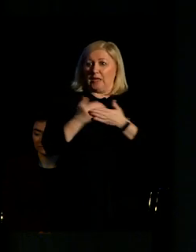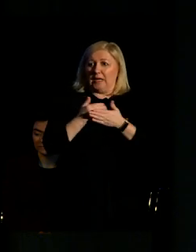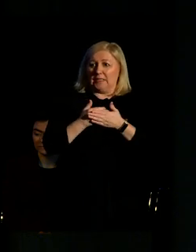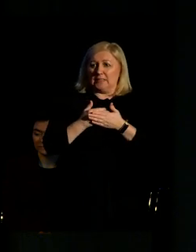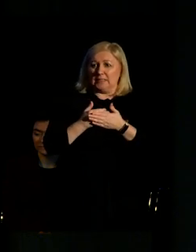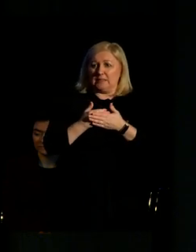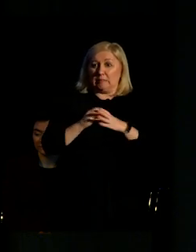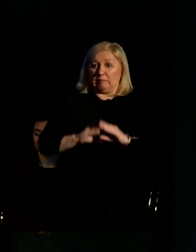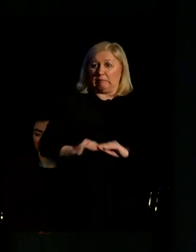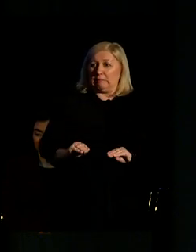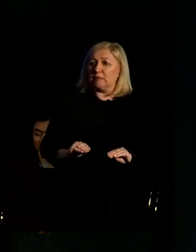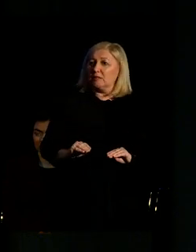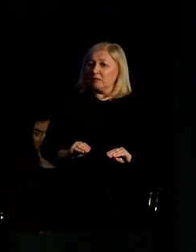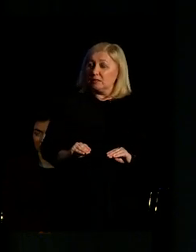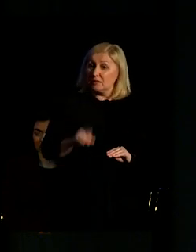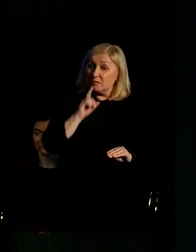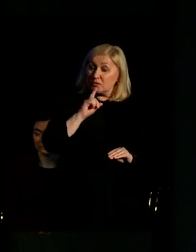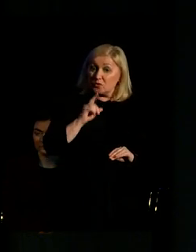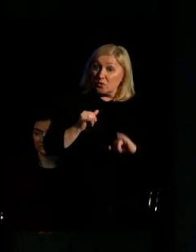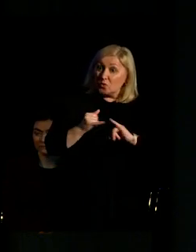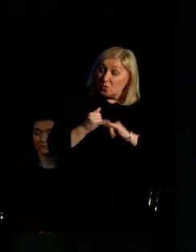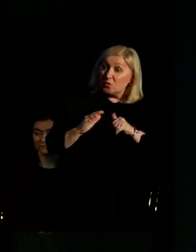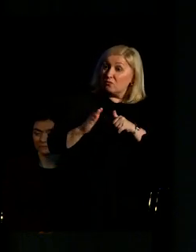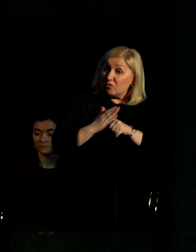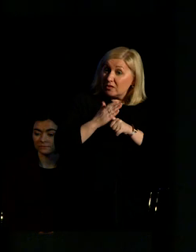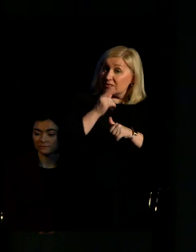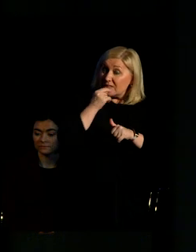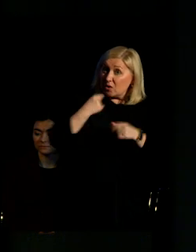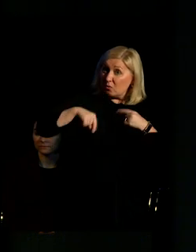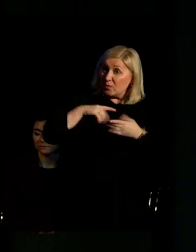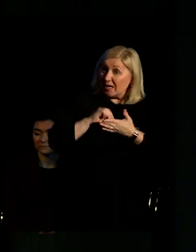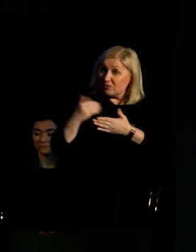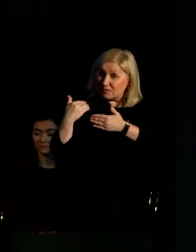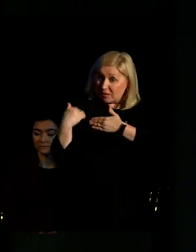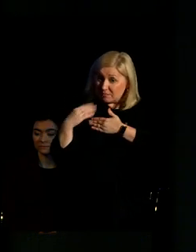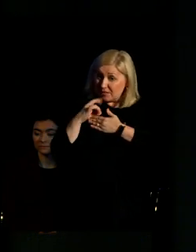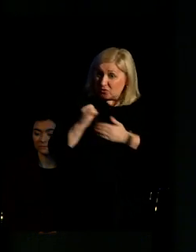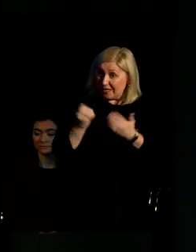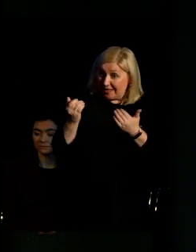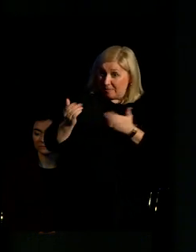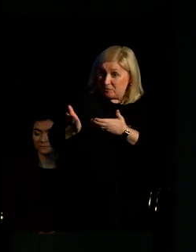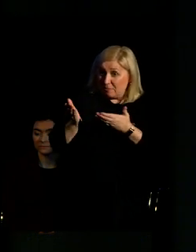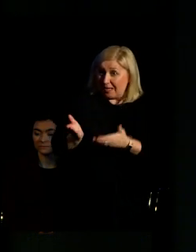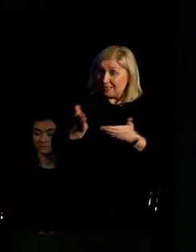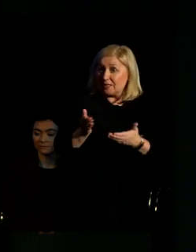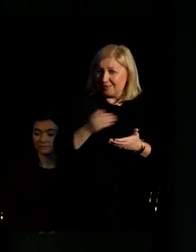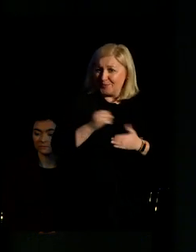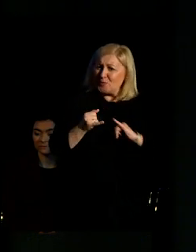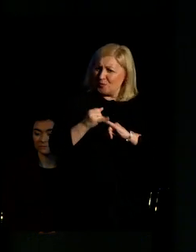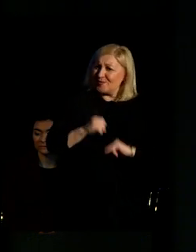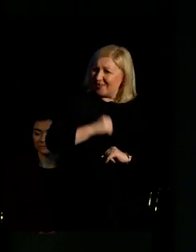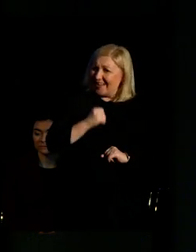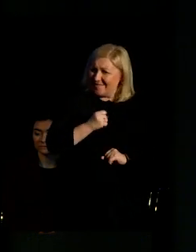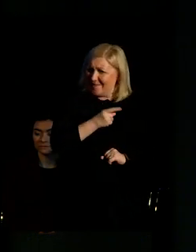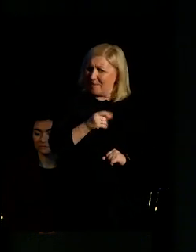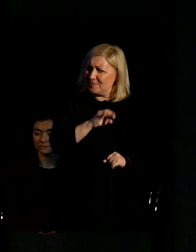survivors themselves who first acknowledged their responsibility for passing on knowledge of the Holocaust and keeping